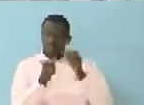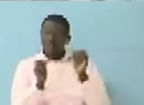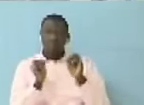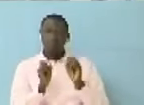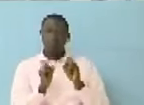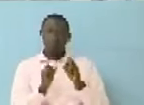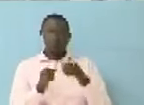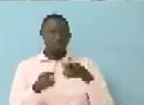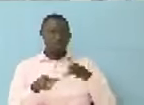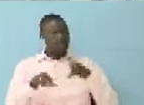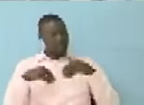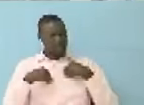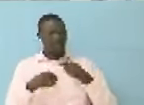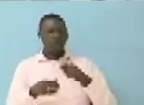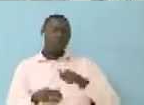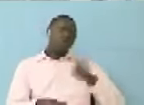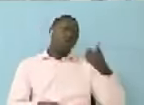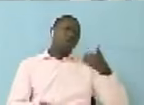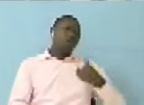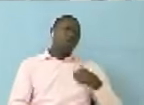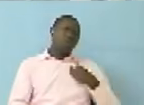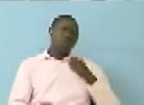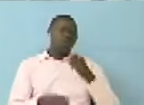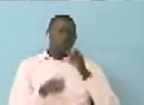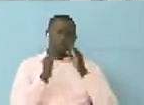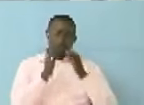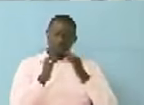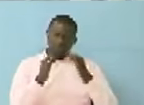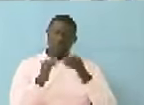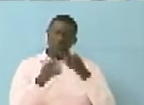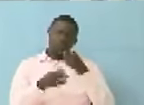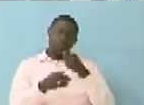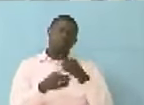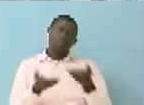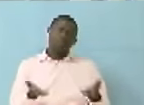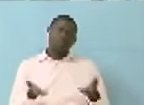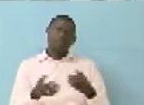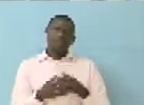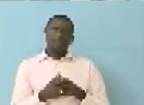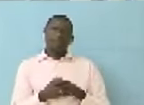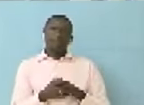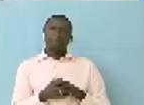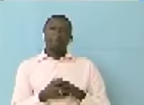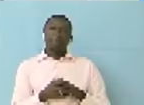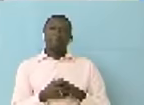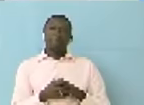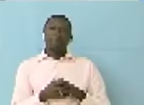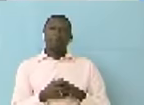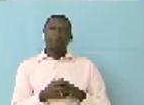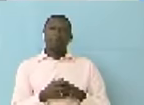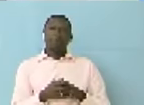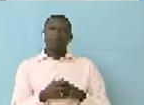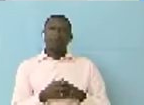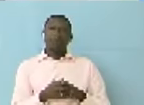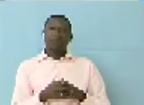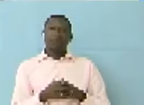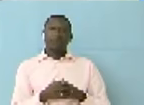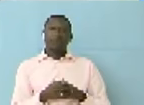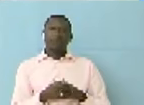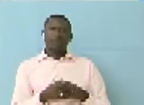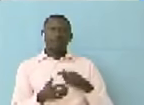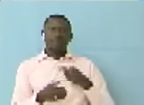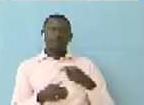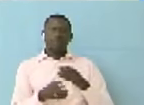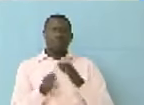Kung Hakilo Mamuta, Nimbolu Sun Sita Jan, Iko, Woleketa, Oto Lak Muta. In fact, I would draw it from memory. And